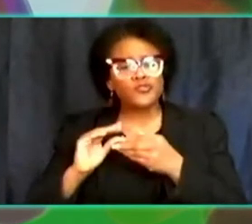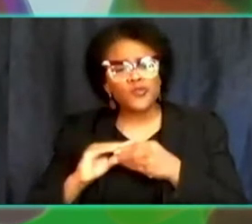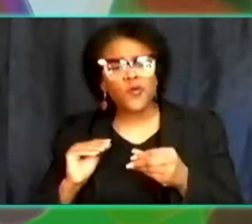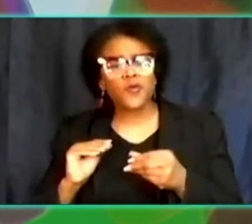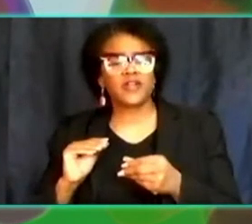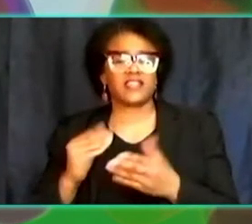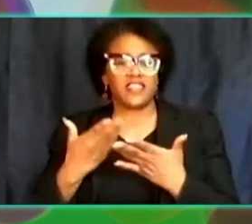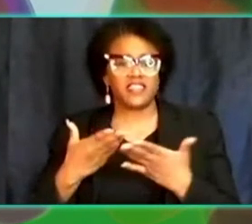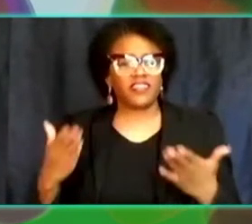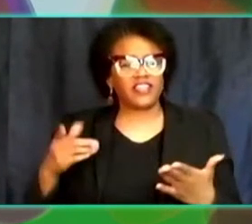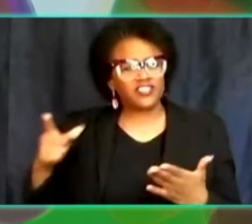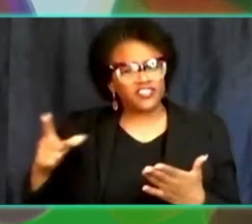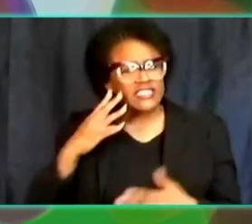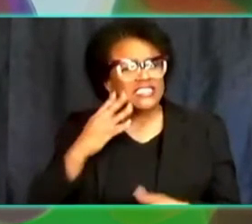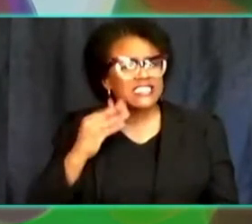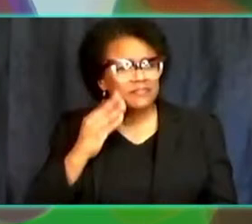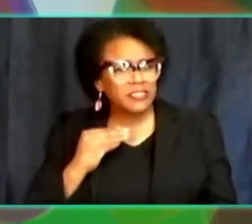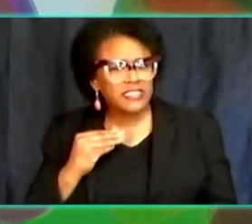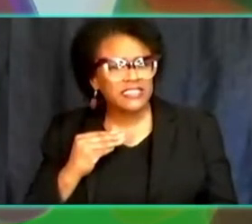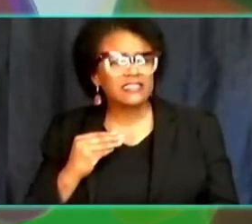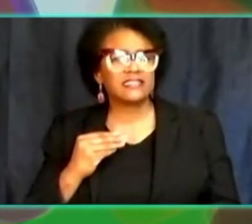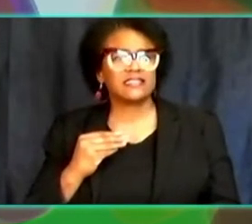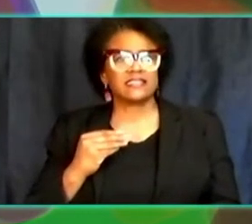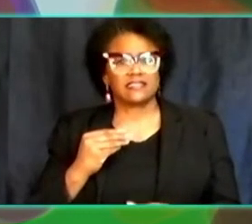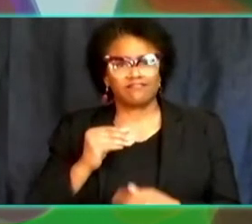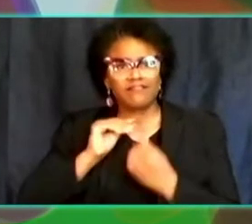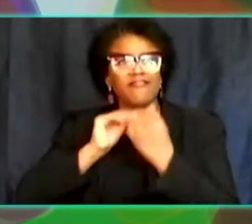had to experience and face